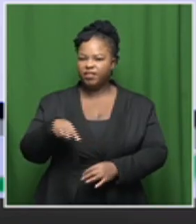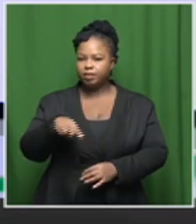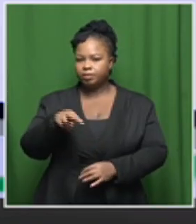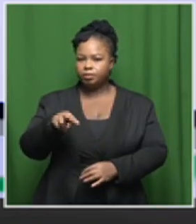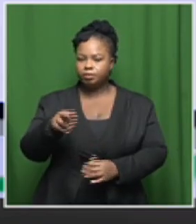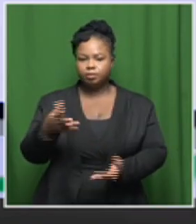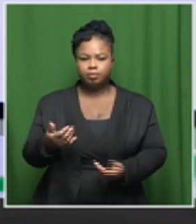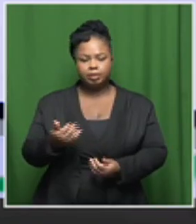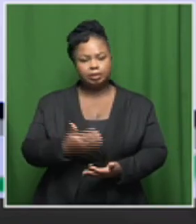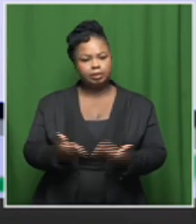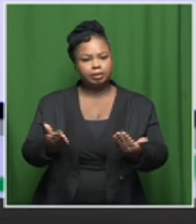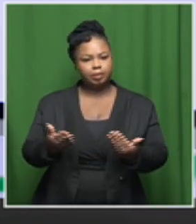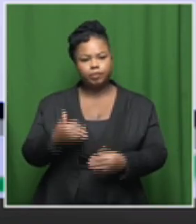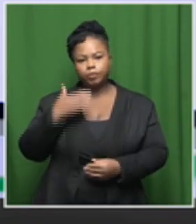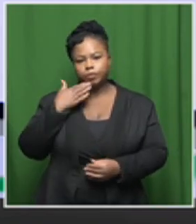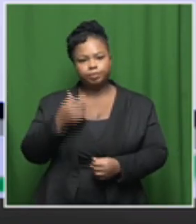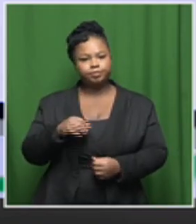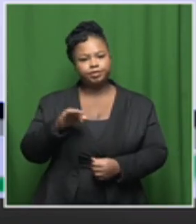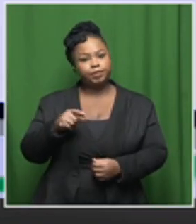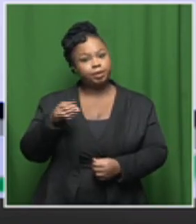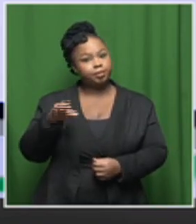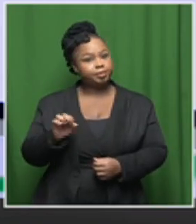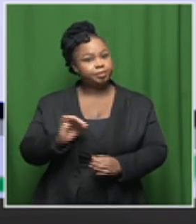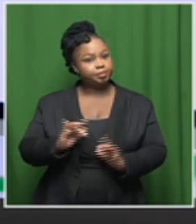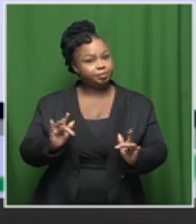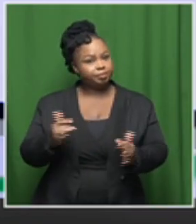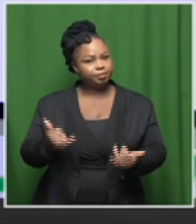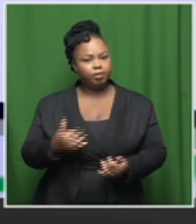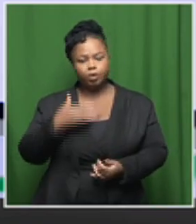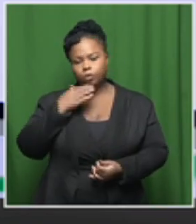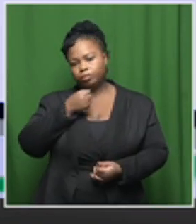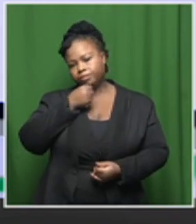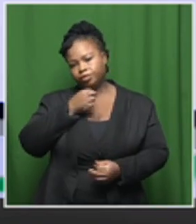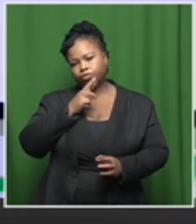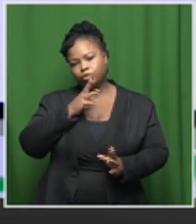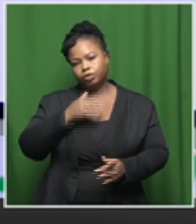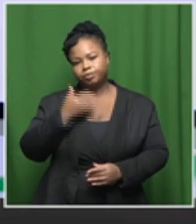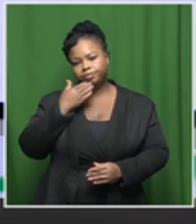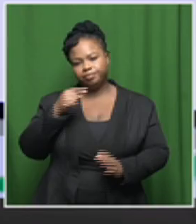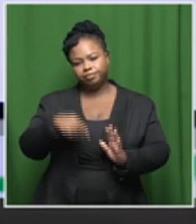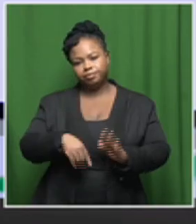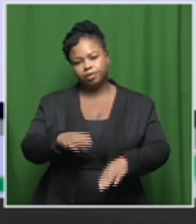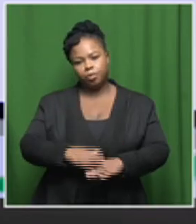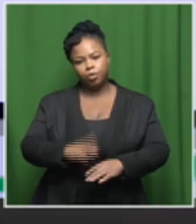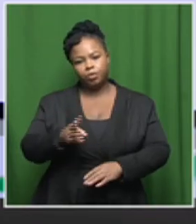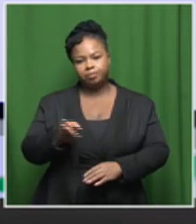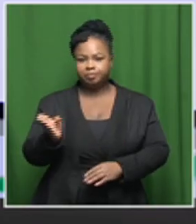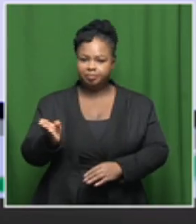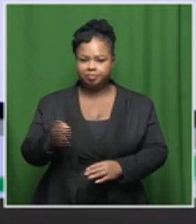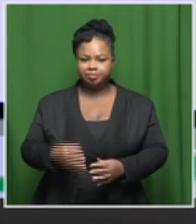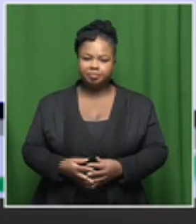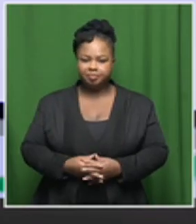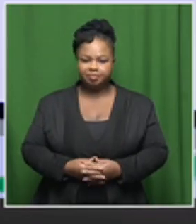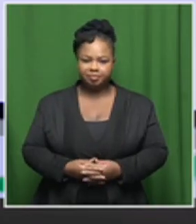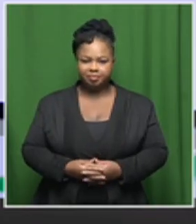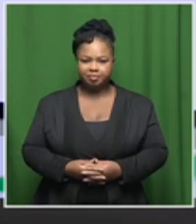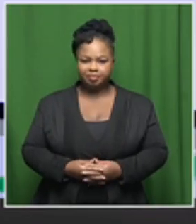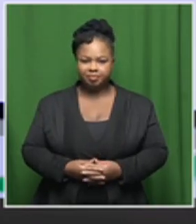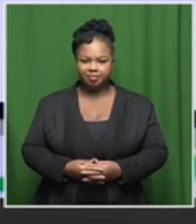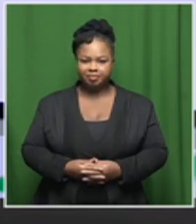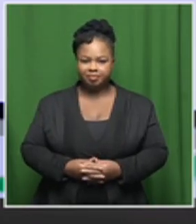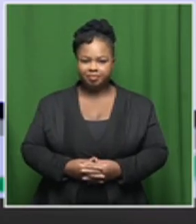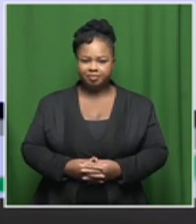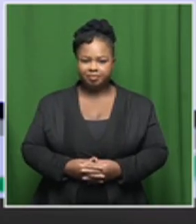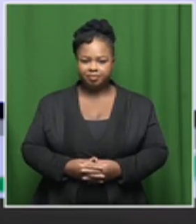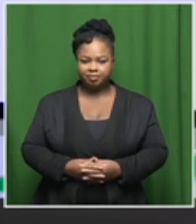that lack fibre infrastructure. Well, our SABC News reporter, Nompumelelo Siziba, has more on that story. Nompu, good morning